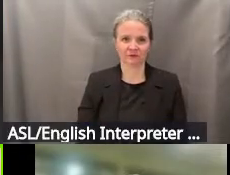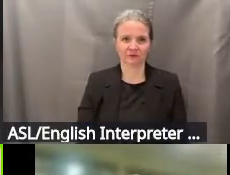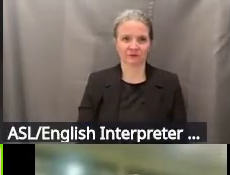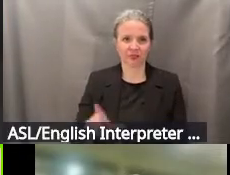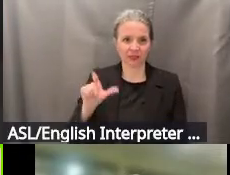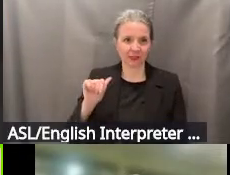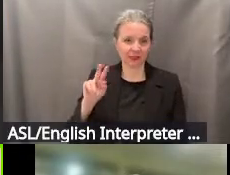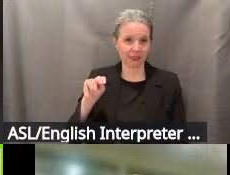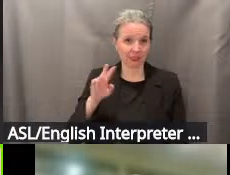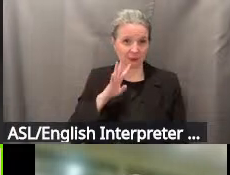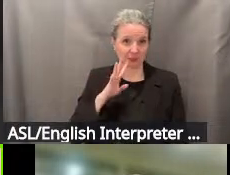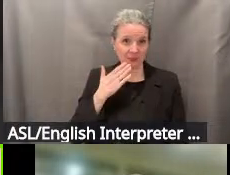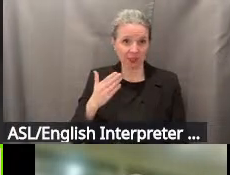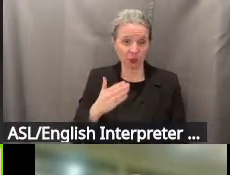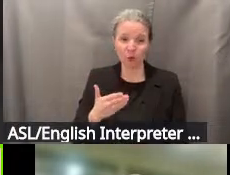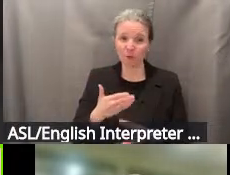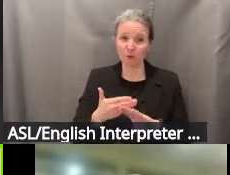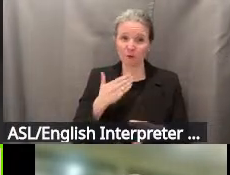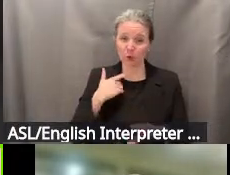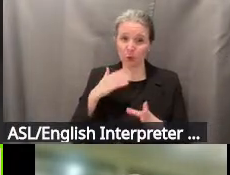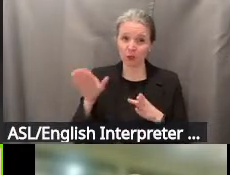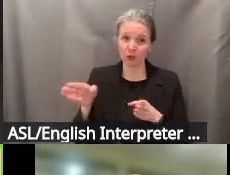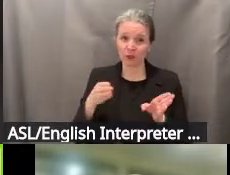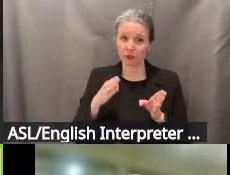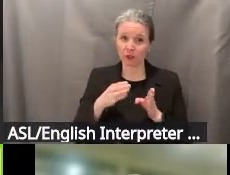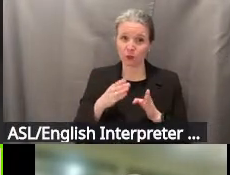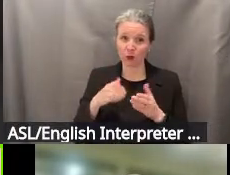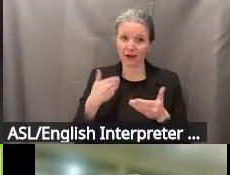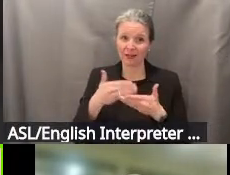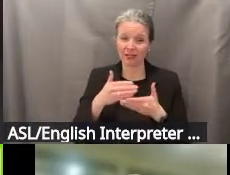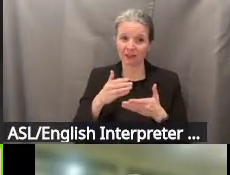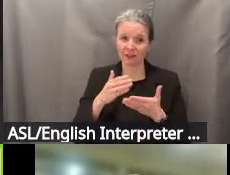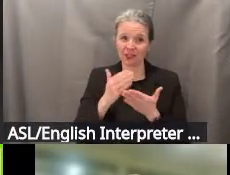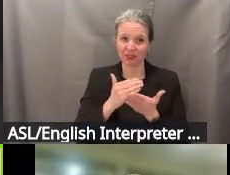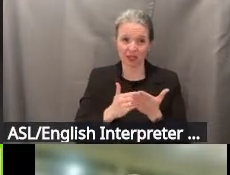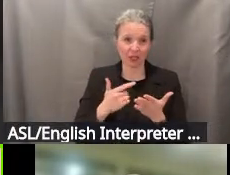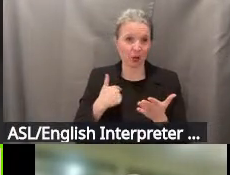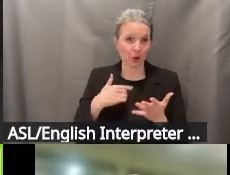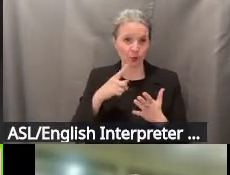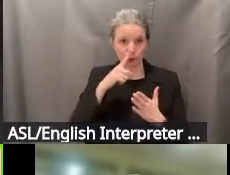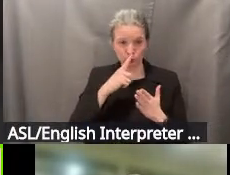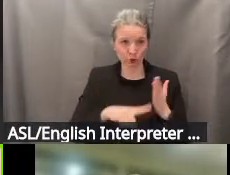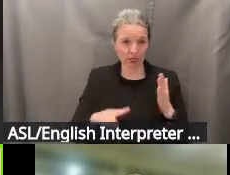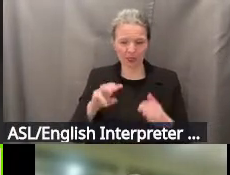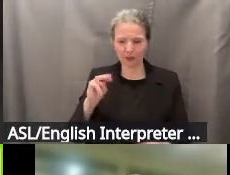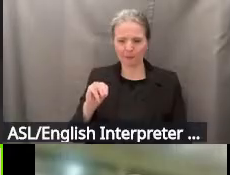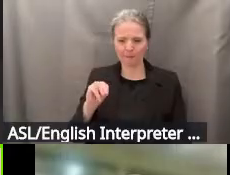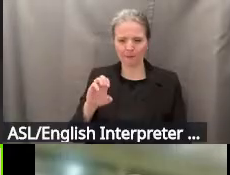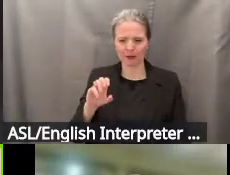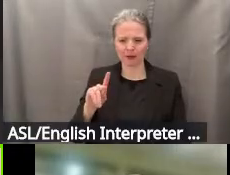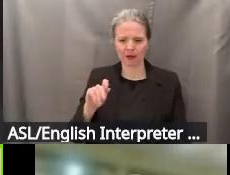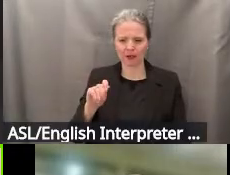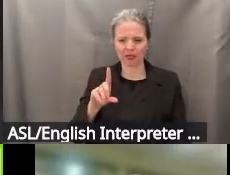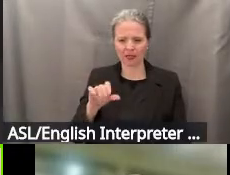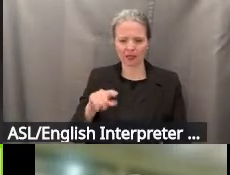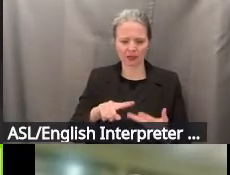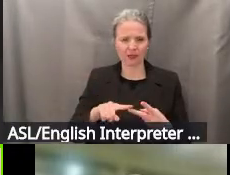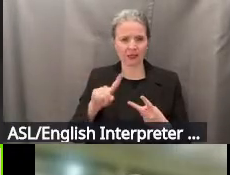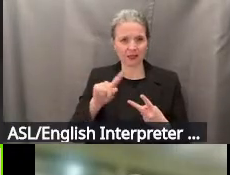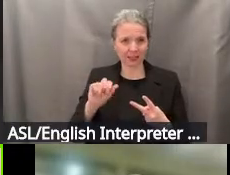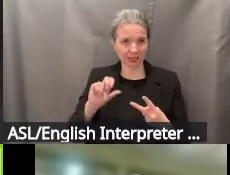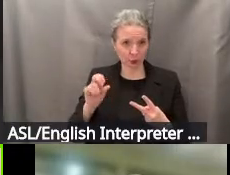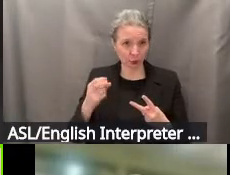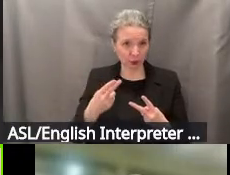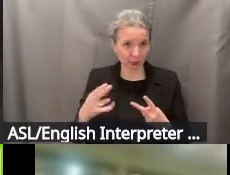Thank you. Before we move on to our next item, I just want to check Michaela,